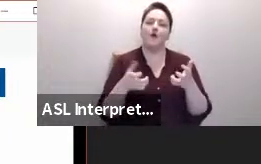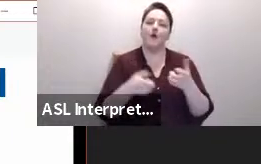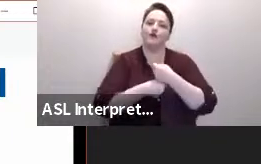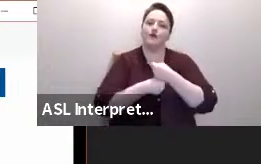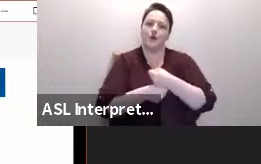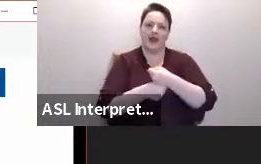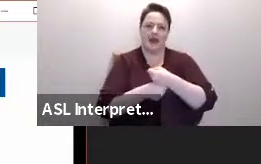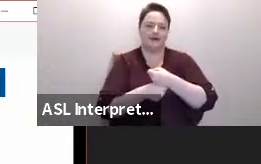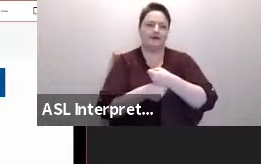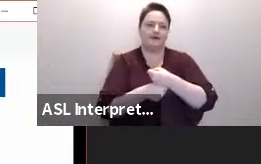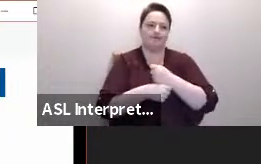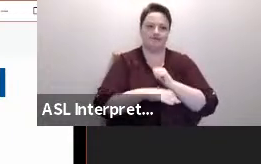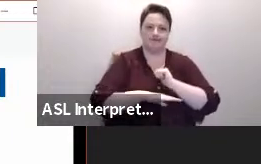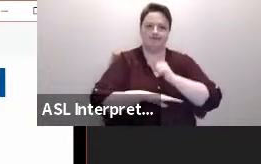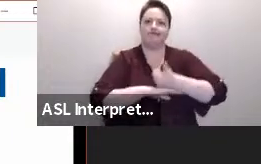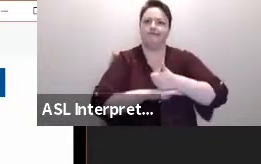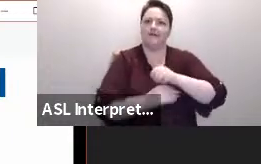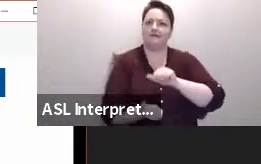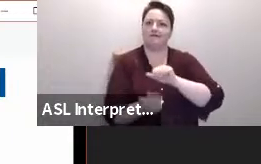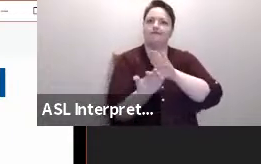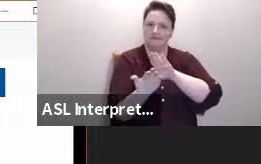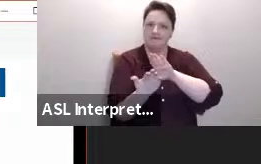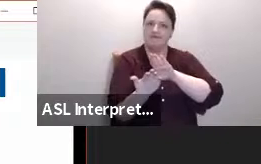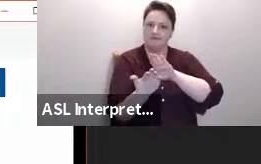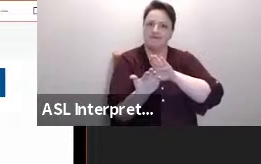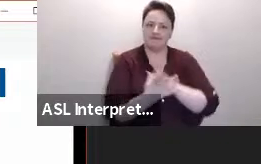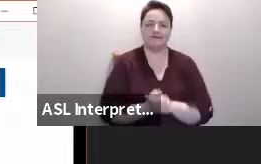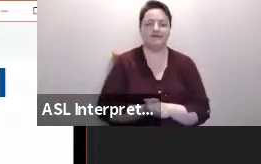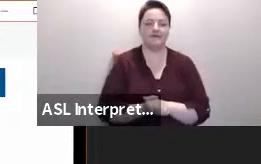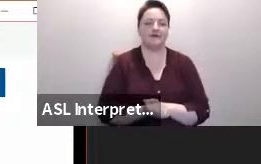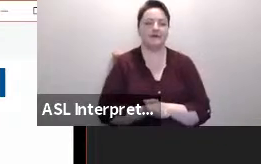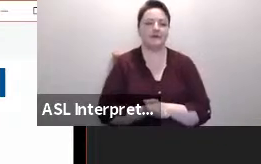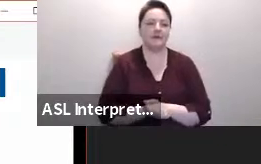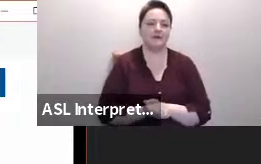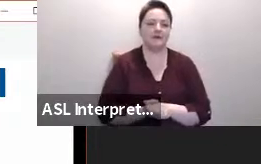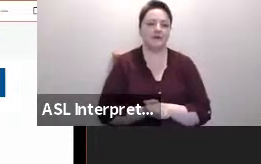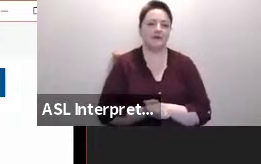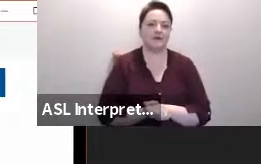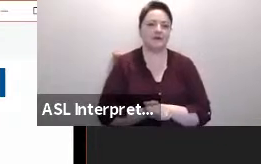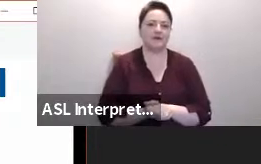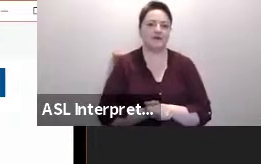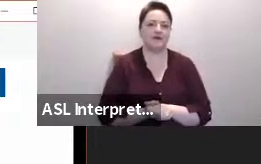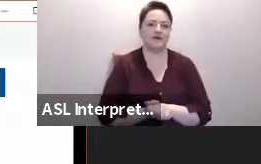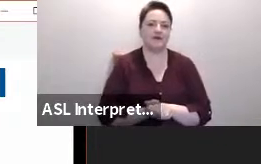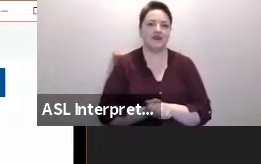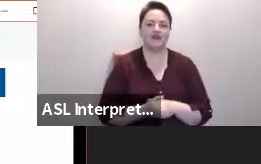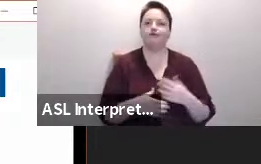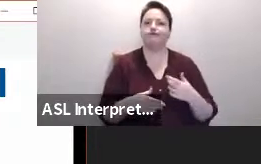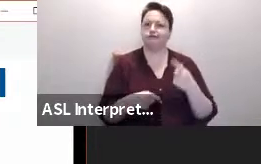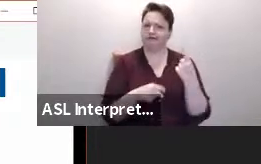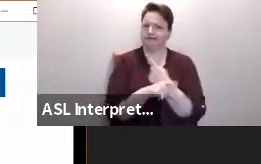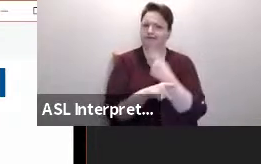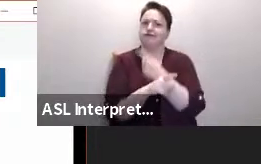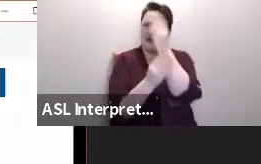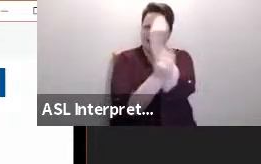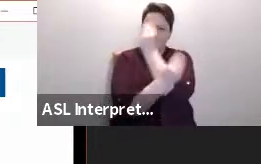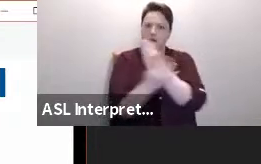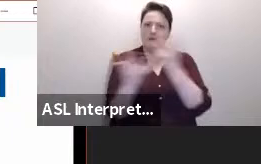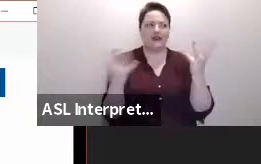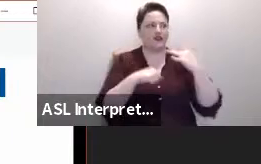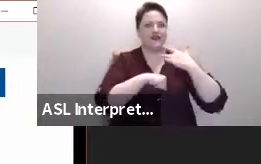to address those things from the get-go so that that information is available to as many people as